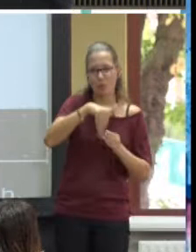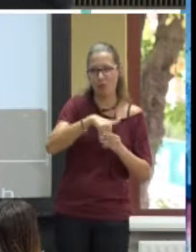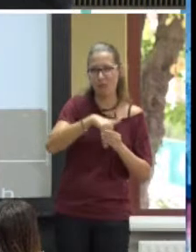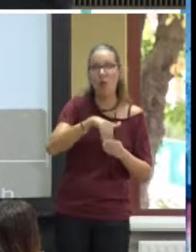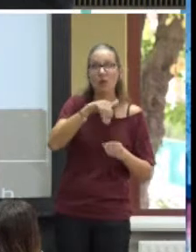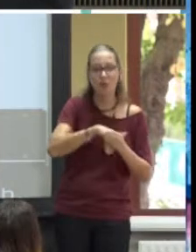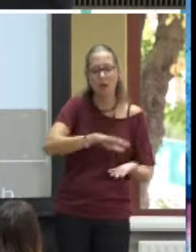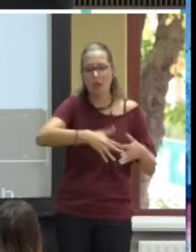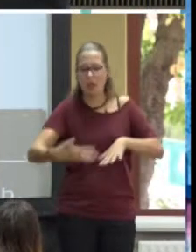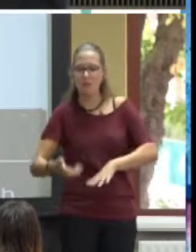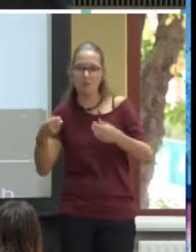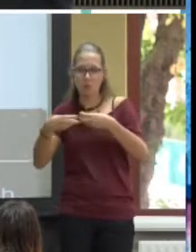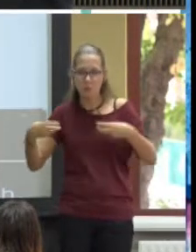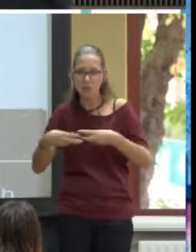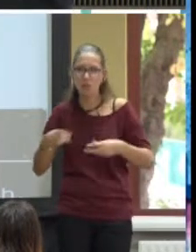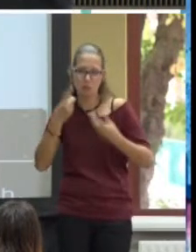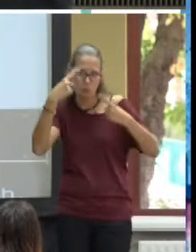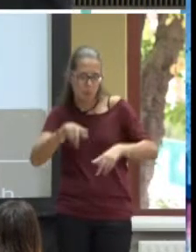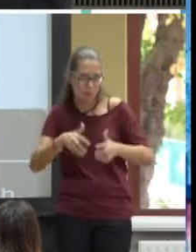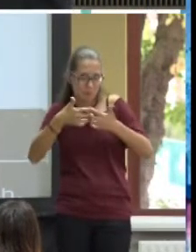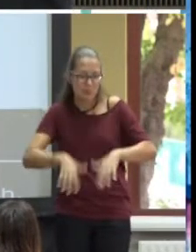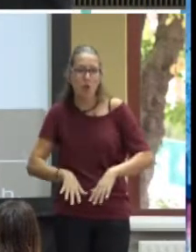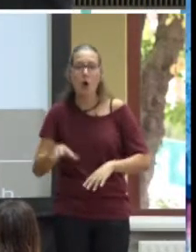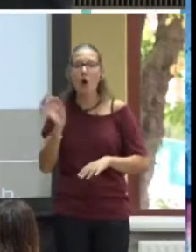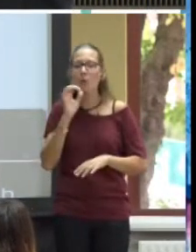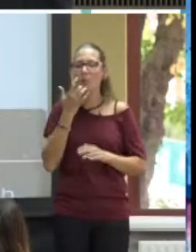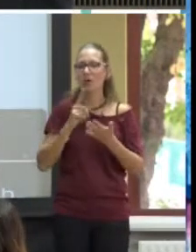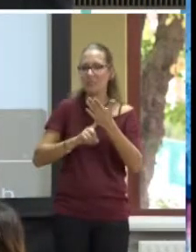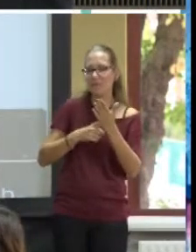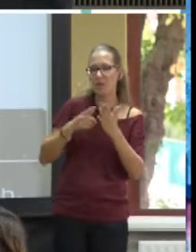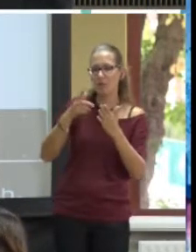using content, which is, for instance, subtitles and